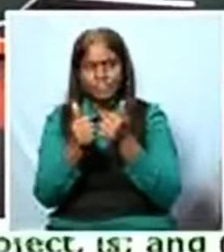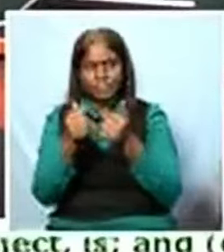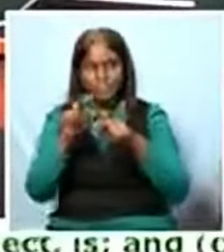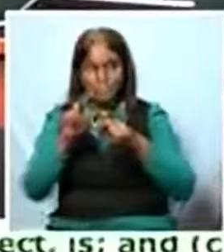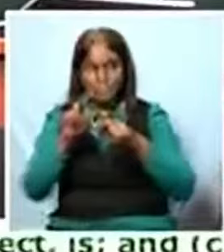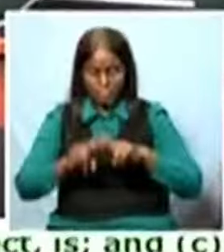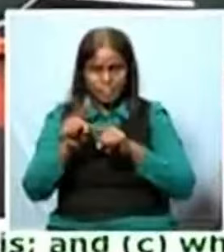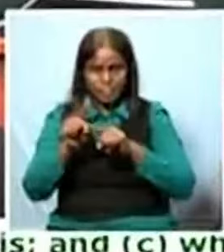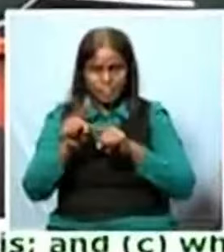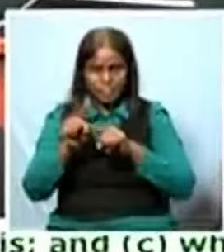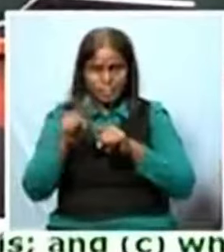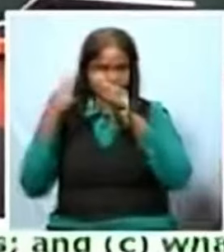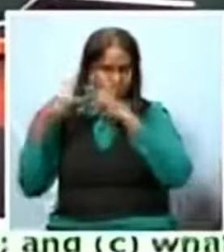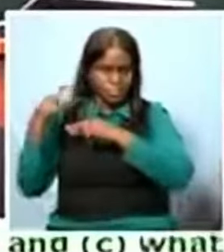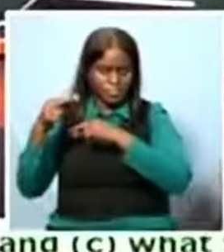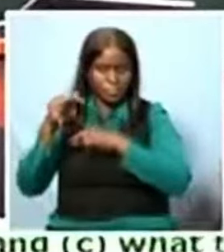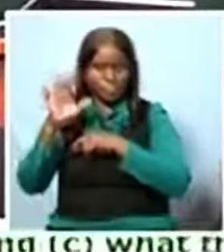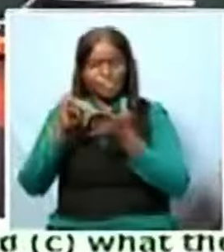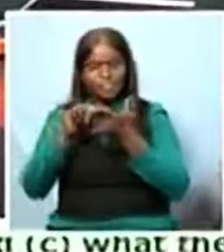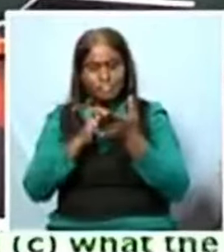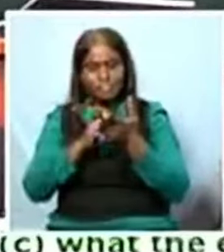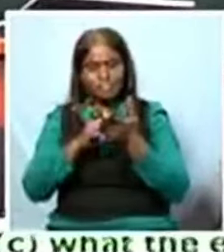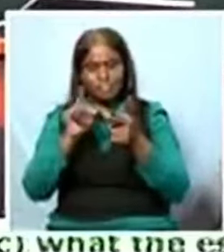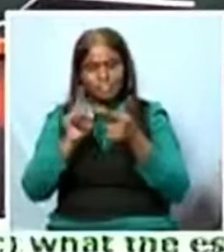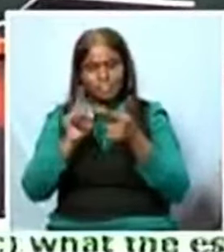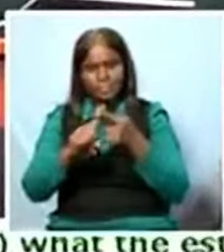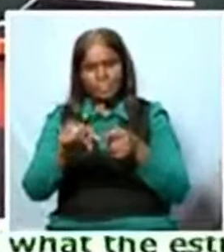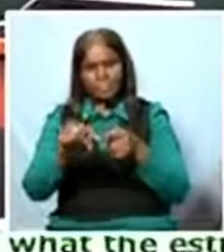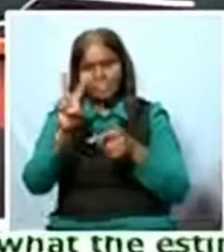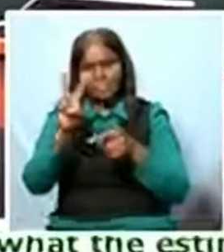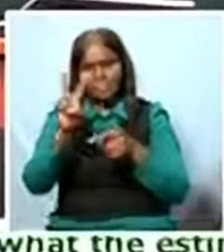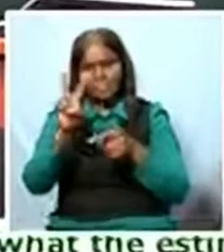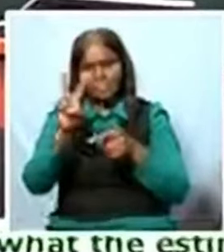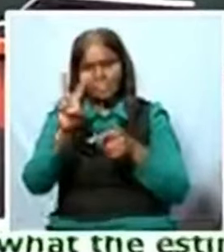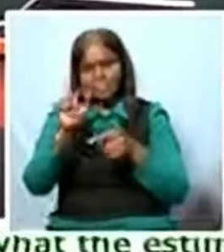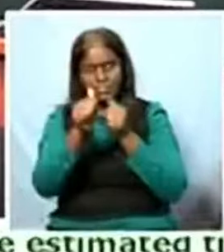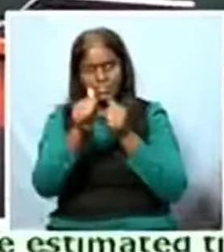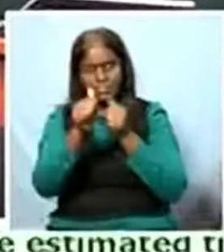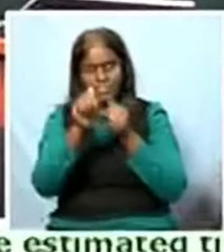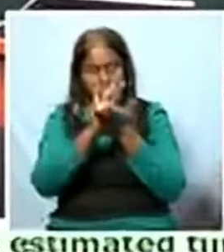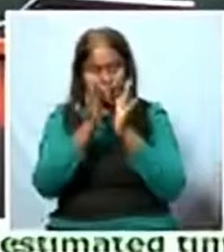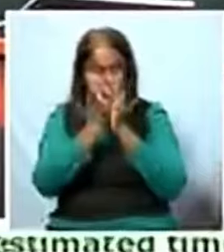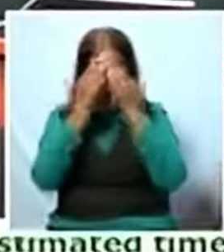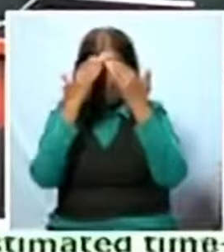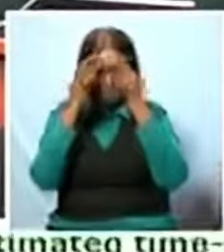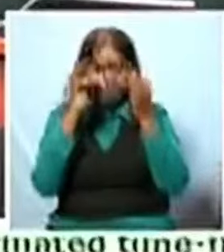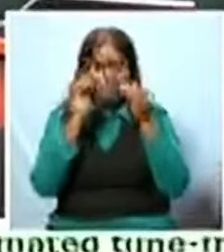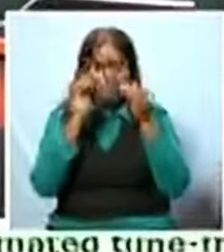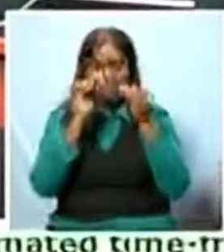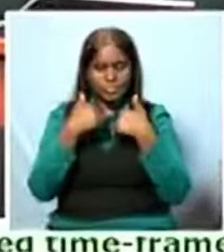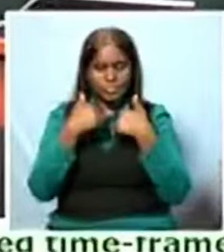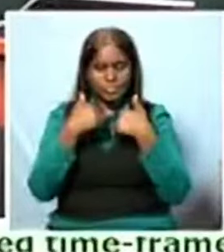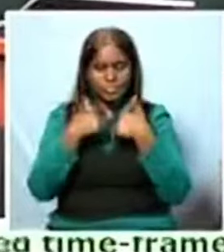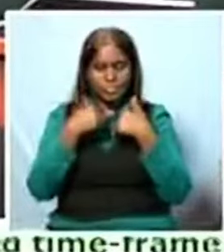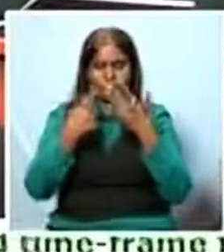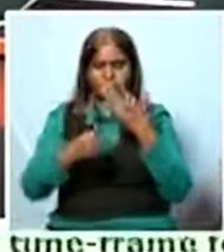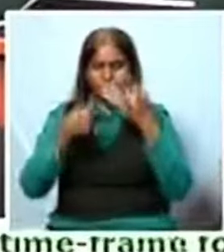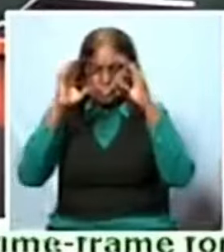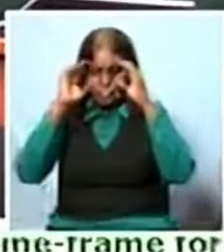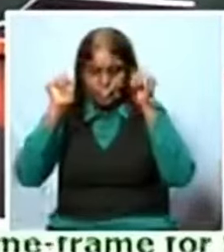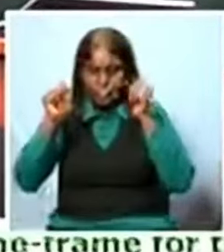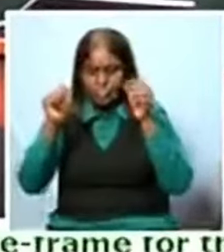search and revise the 5 million to 2.5. They realized that the